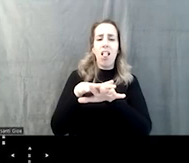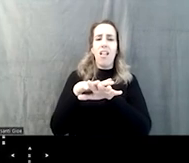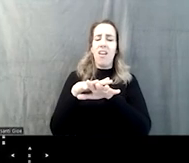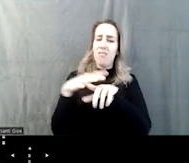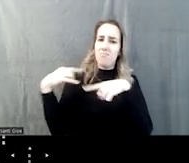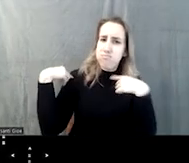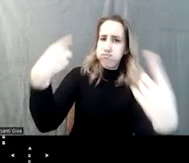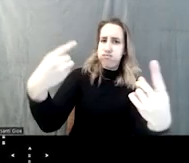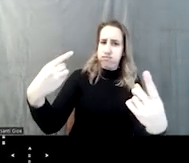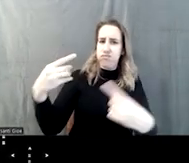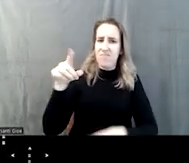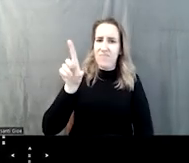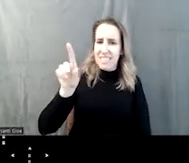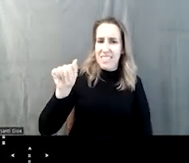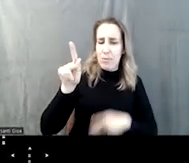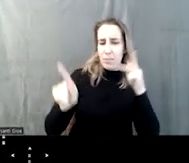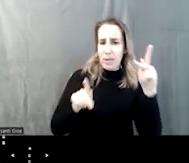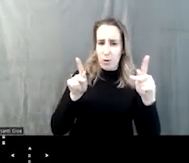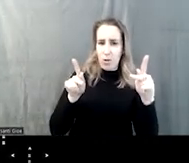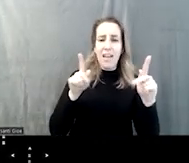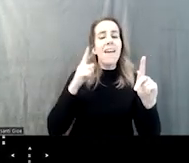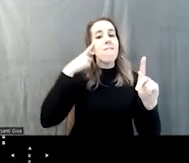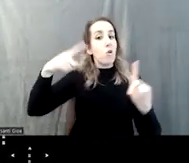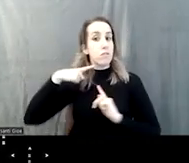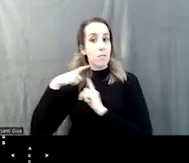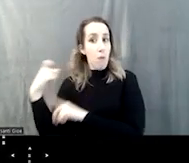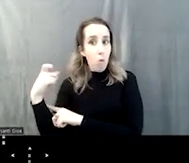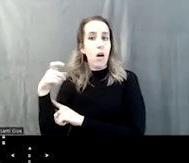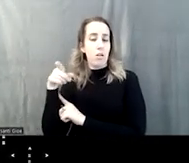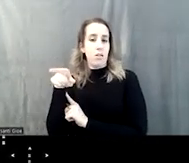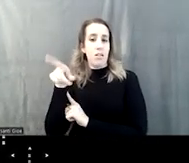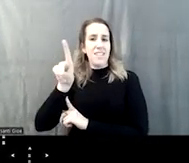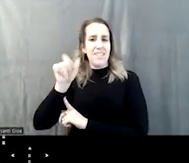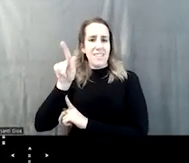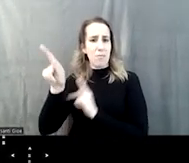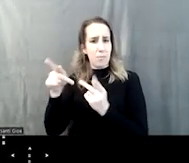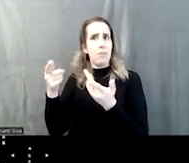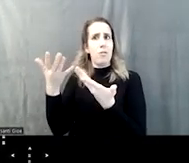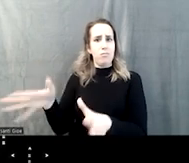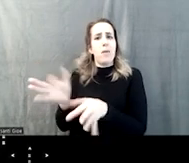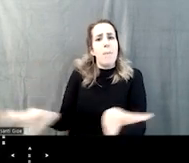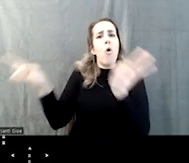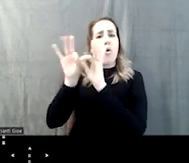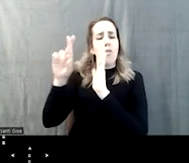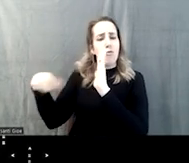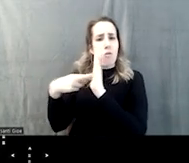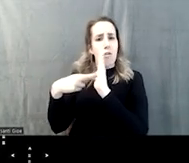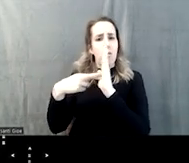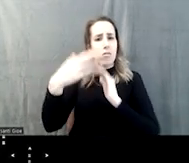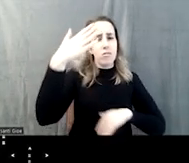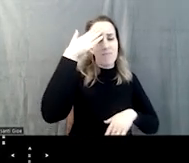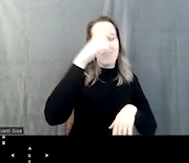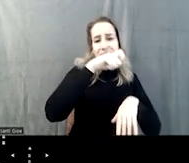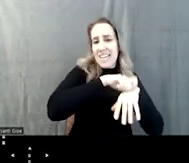had, in our case, in Samoa, they've had a really important, tattooing is like, I would